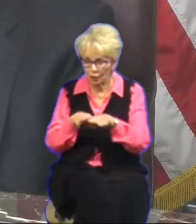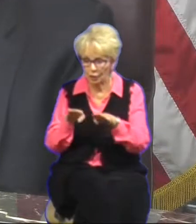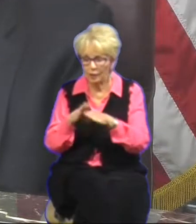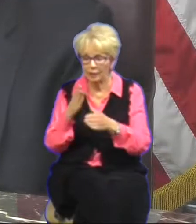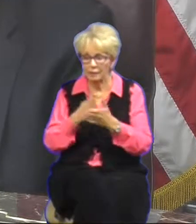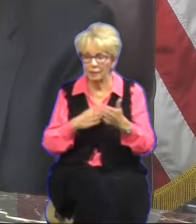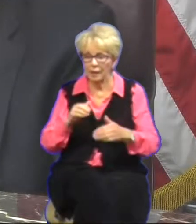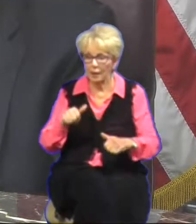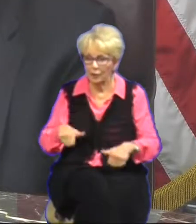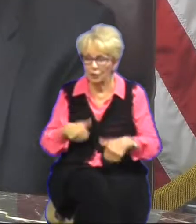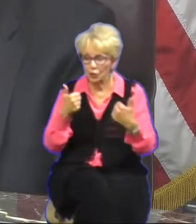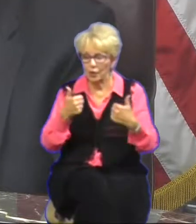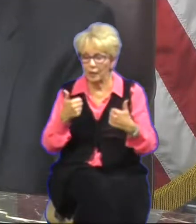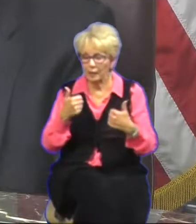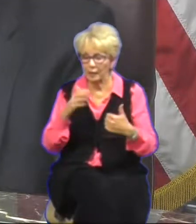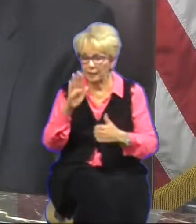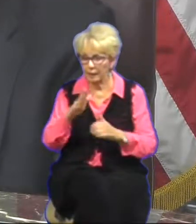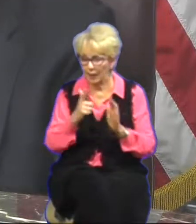Some challenge